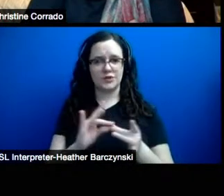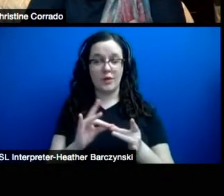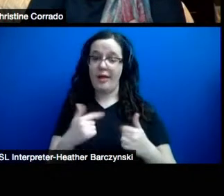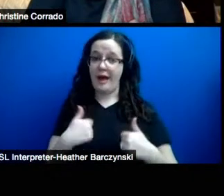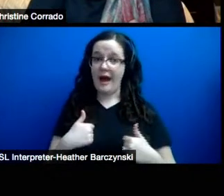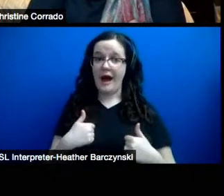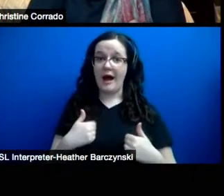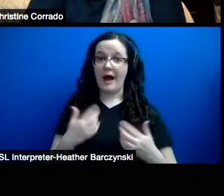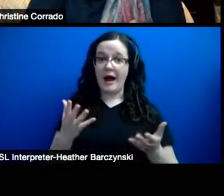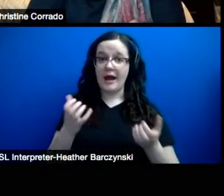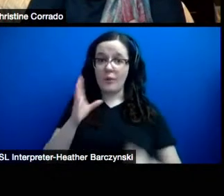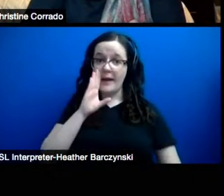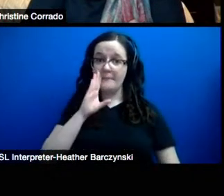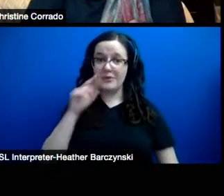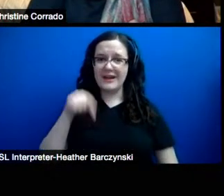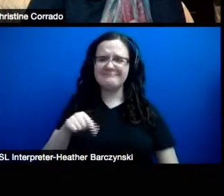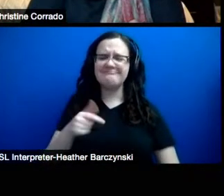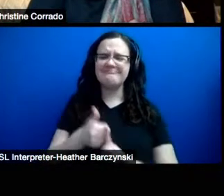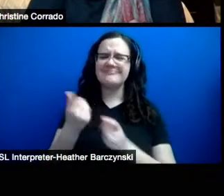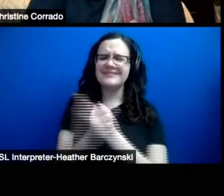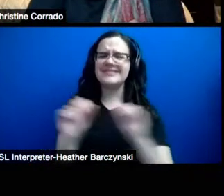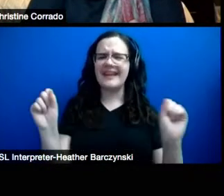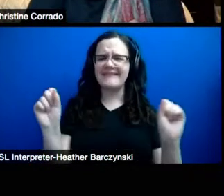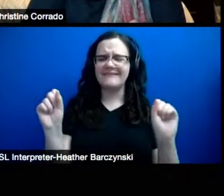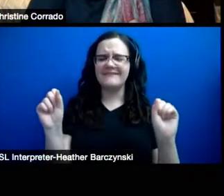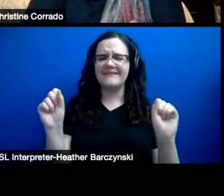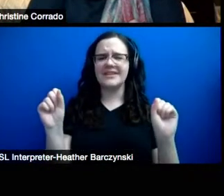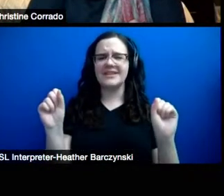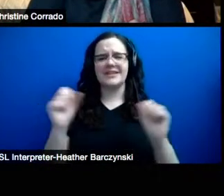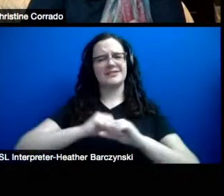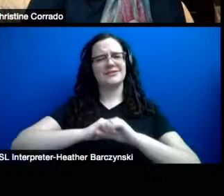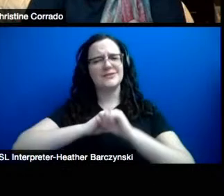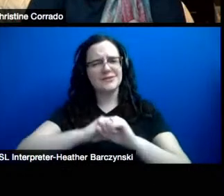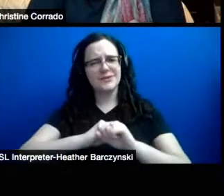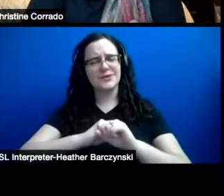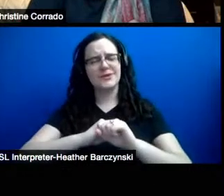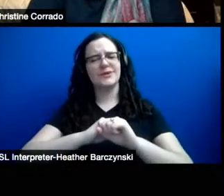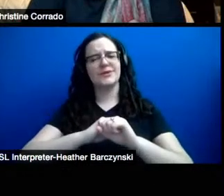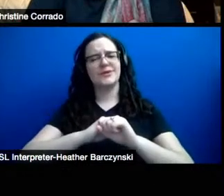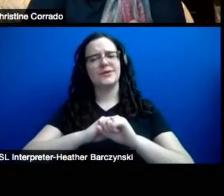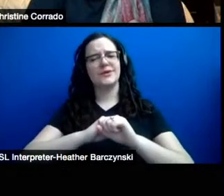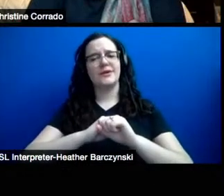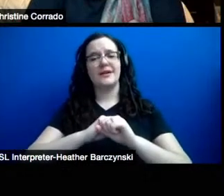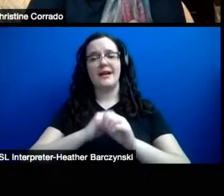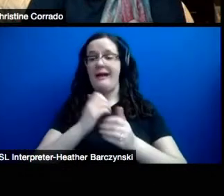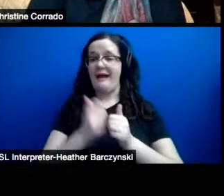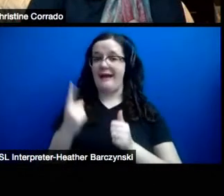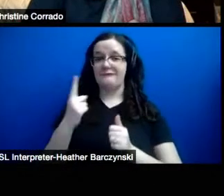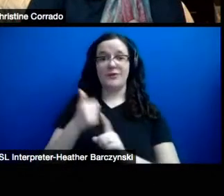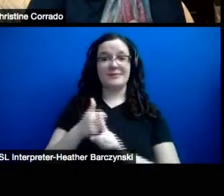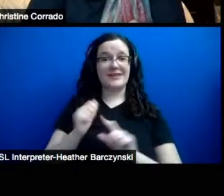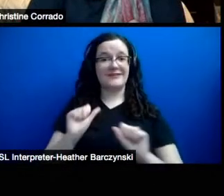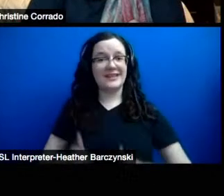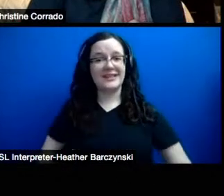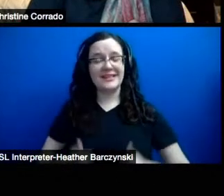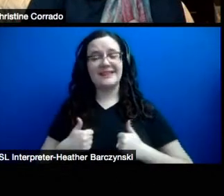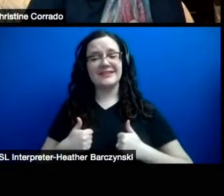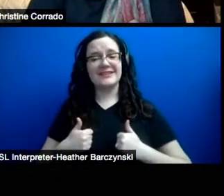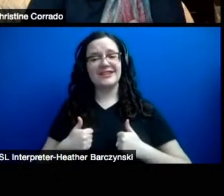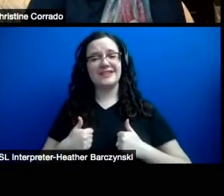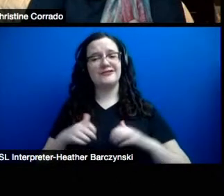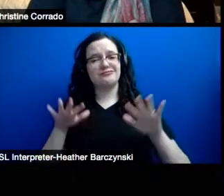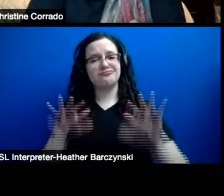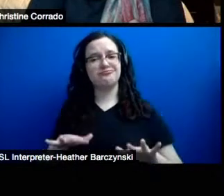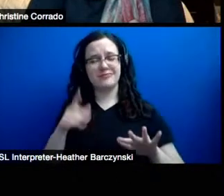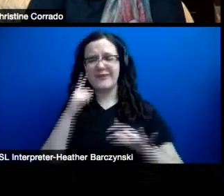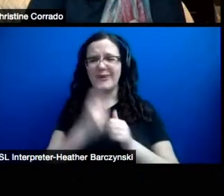that is safe, secure, livable for everyone who's involved. And that